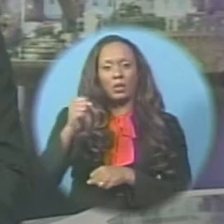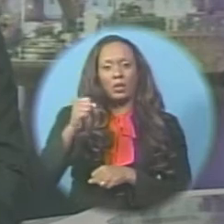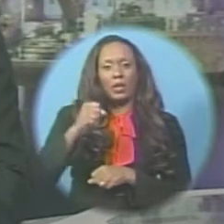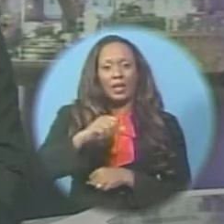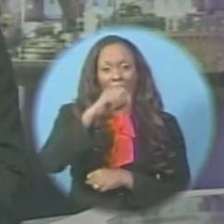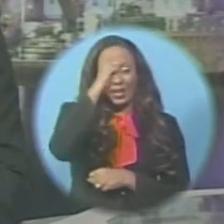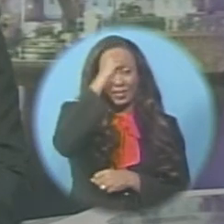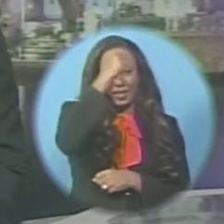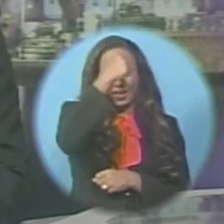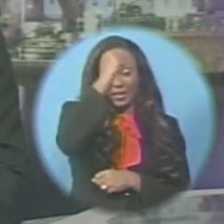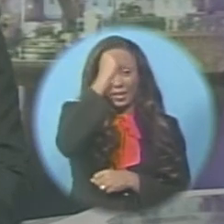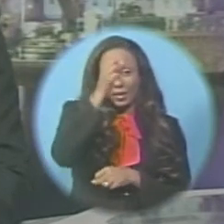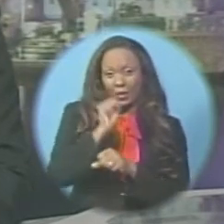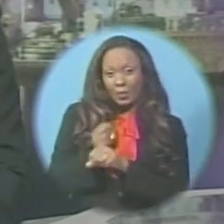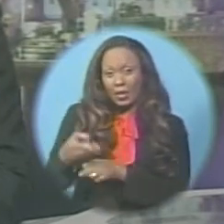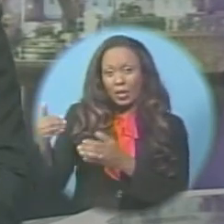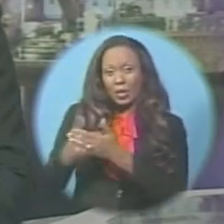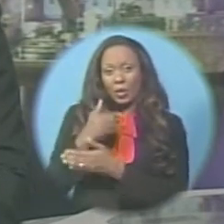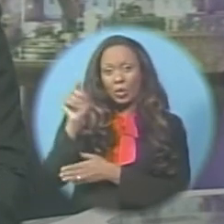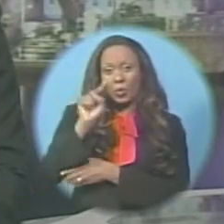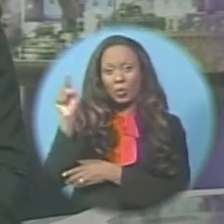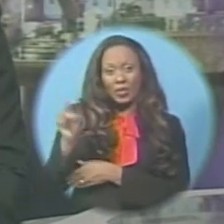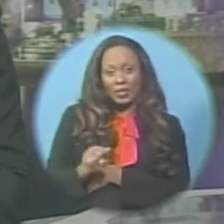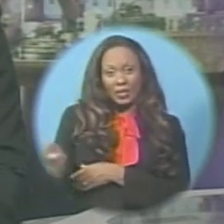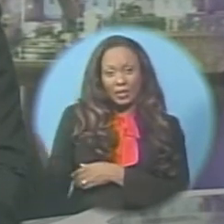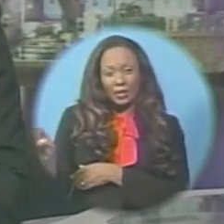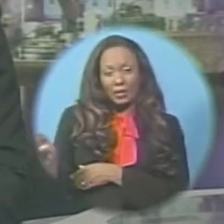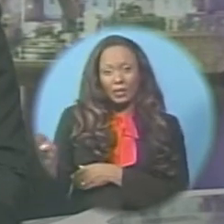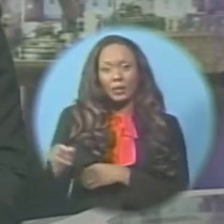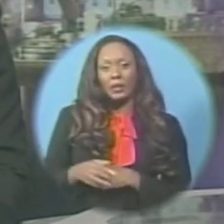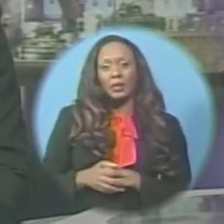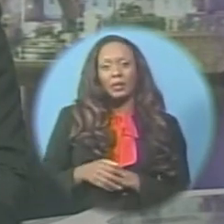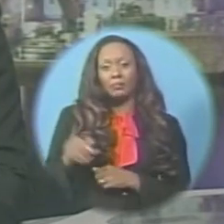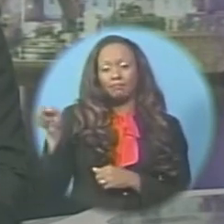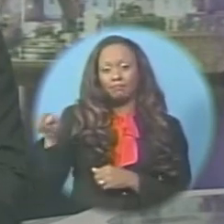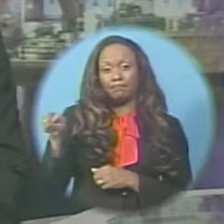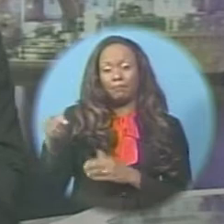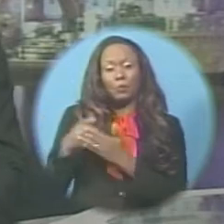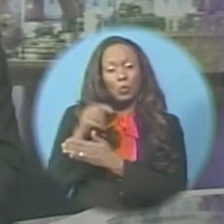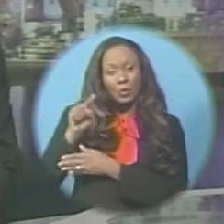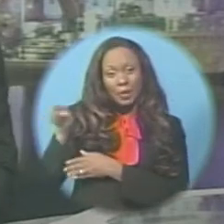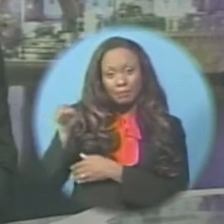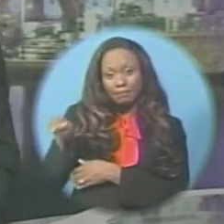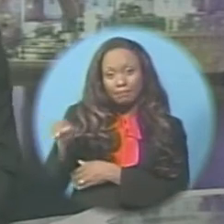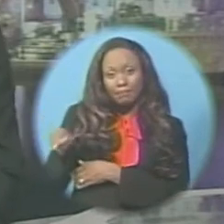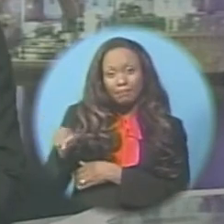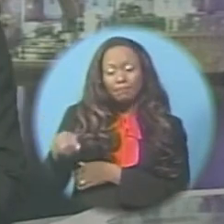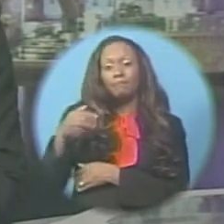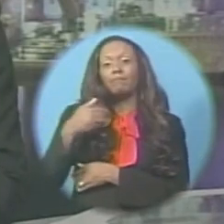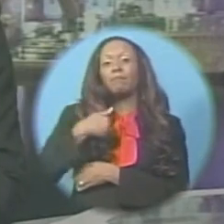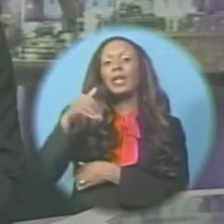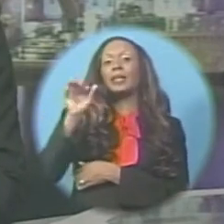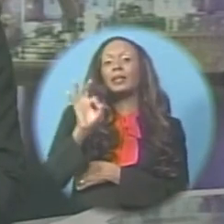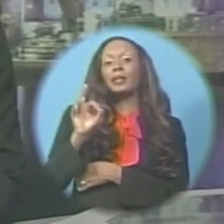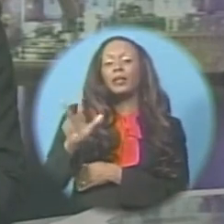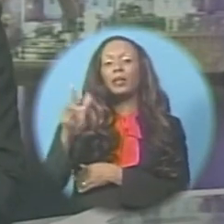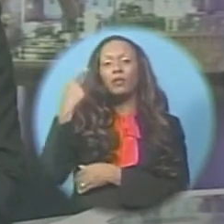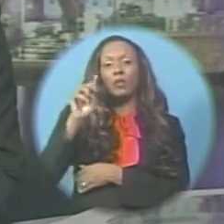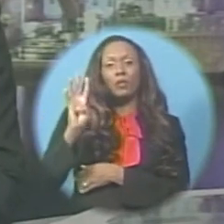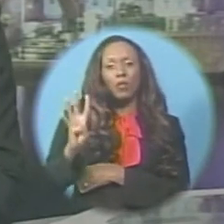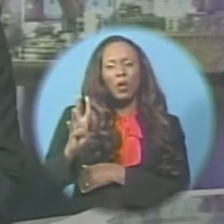for India. This came over in New Zealand in the first test at Kanpur. Now, the Kiwis, resuming on 93 for 4 and